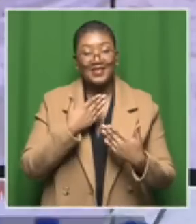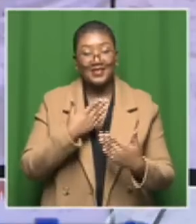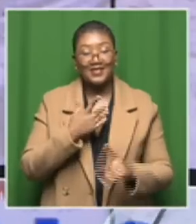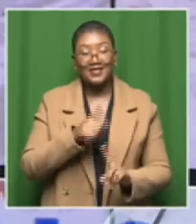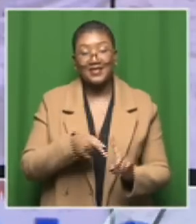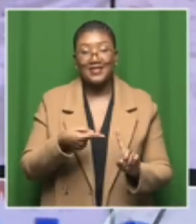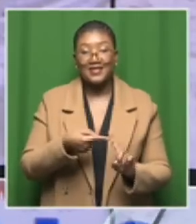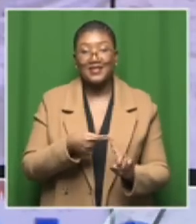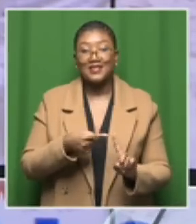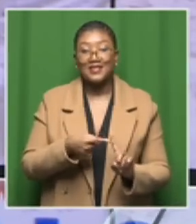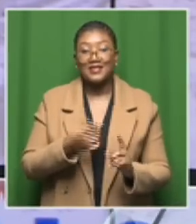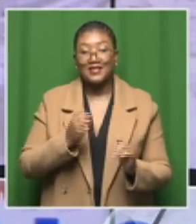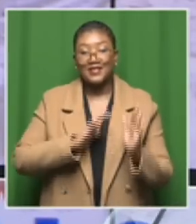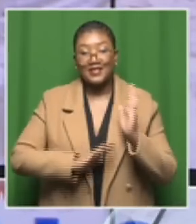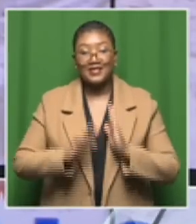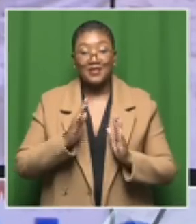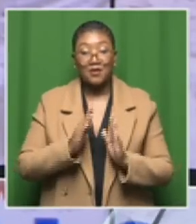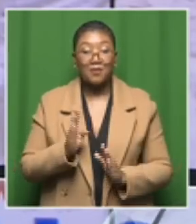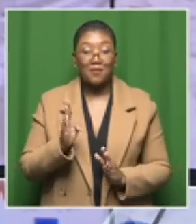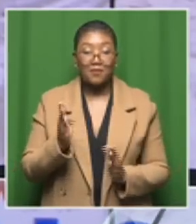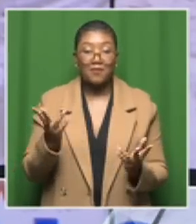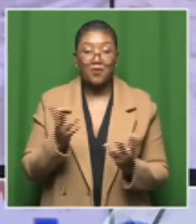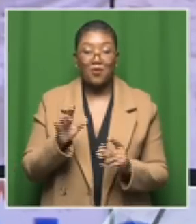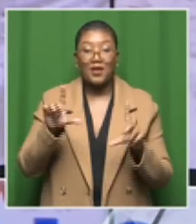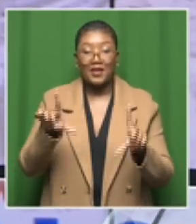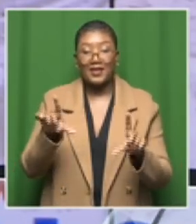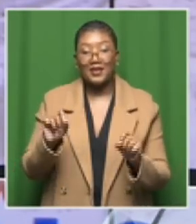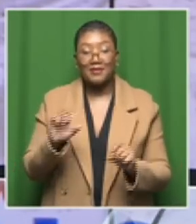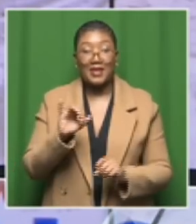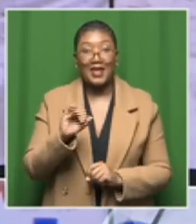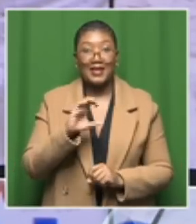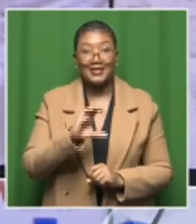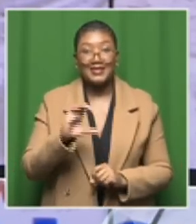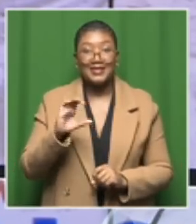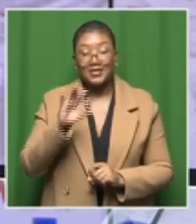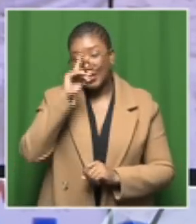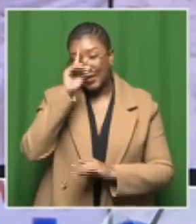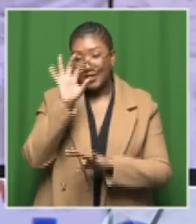for SABC, out in Cape Town as we prepare for Budget